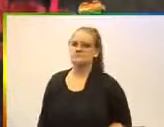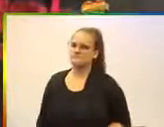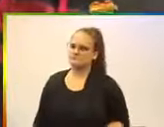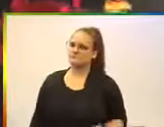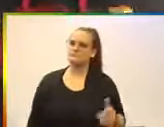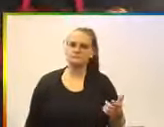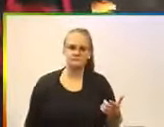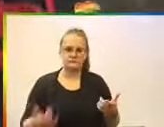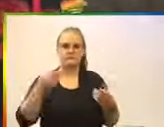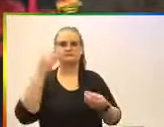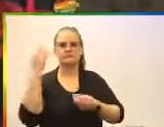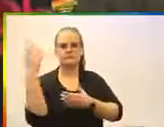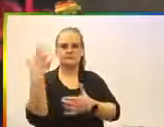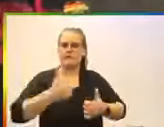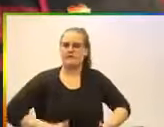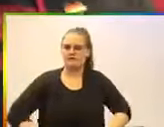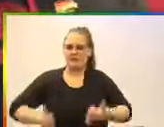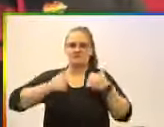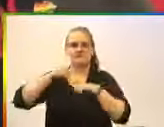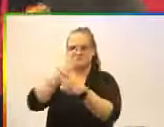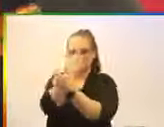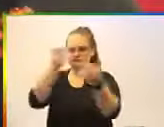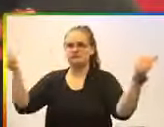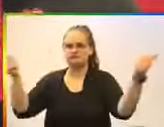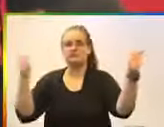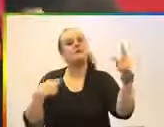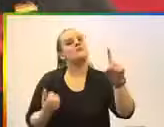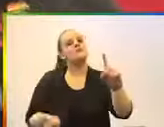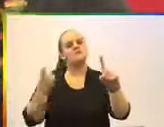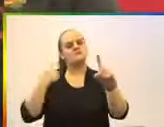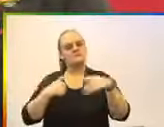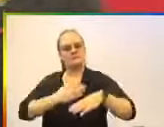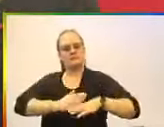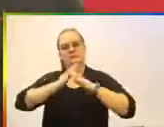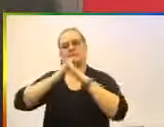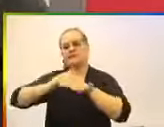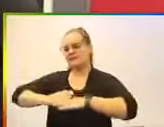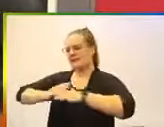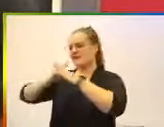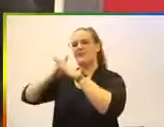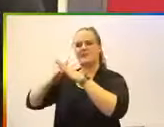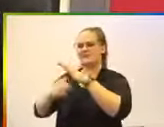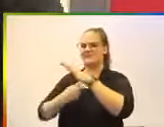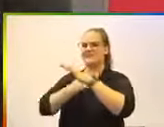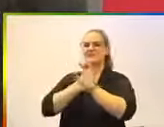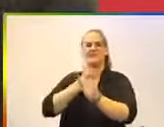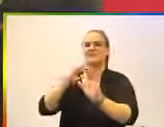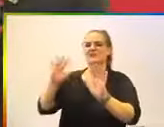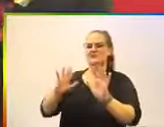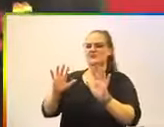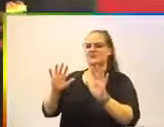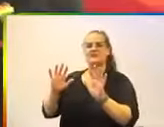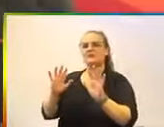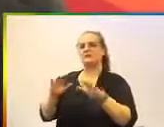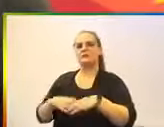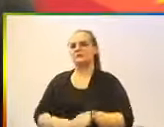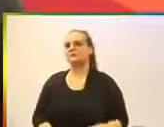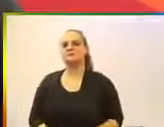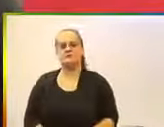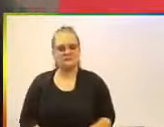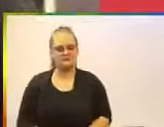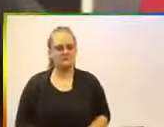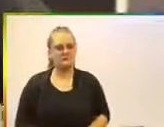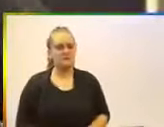screaming life is what you make it. Me in four walls while I'm trying to create it, and I've been inside. Yeah.